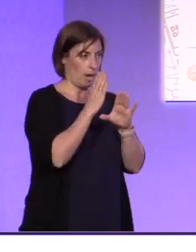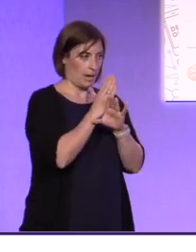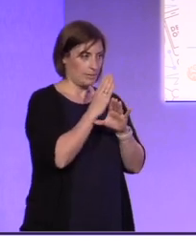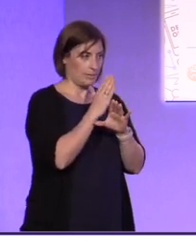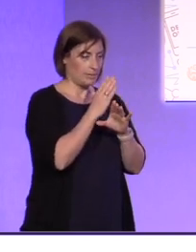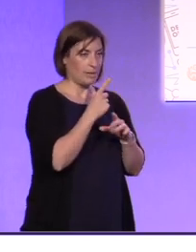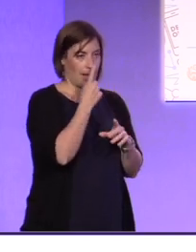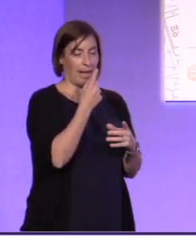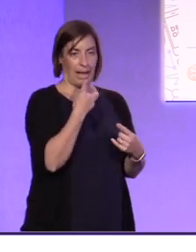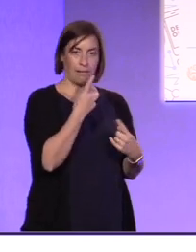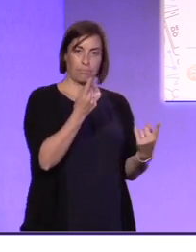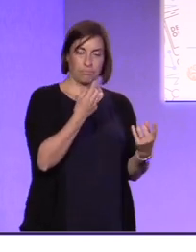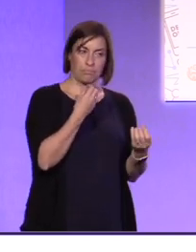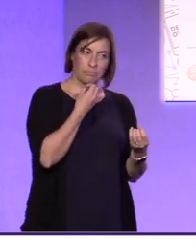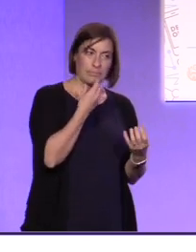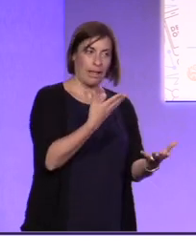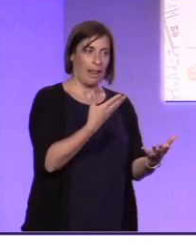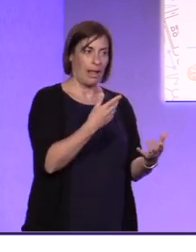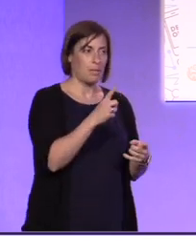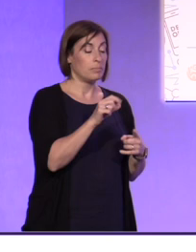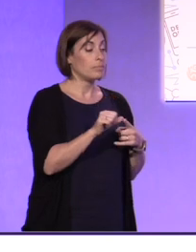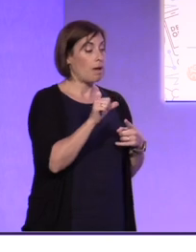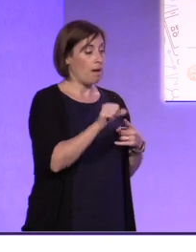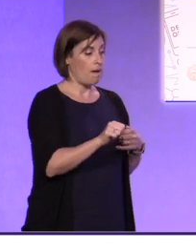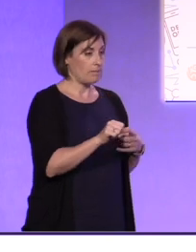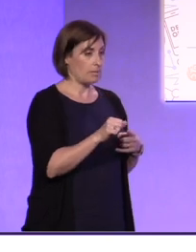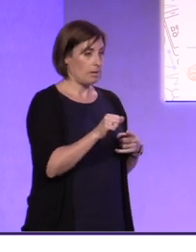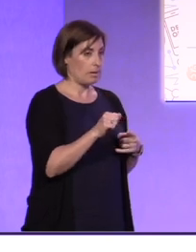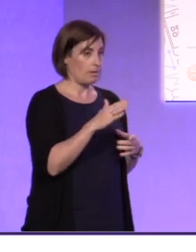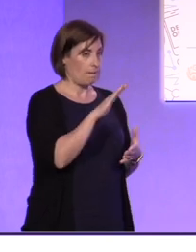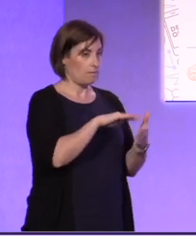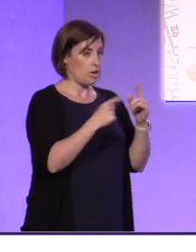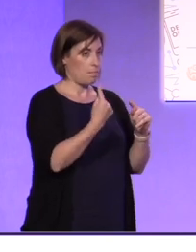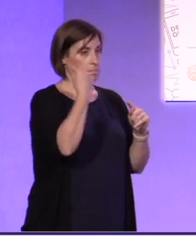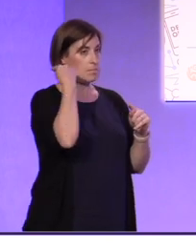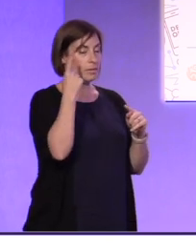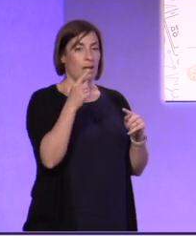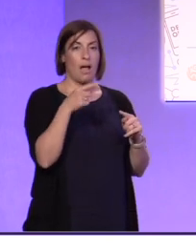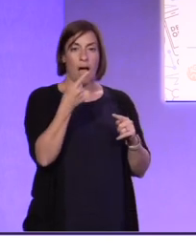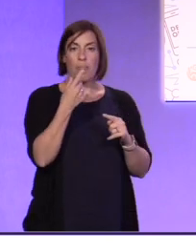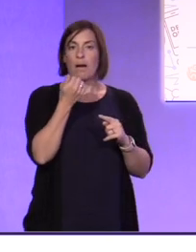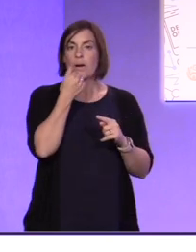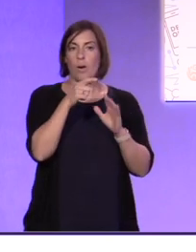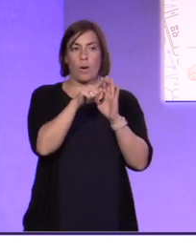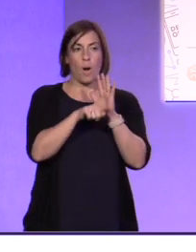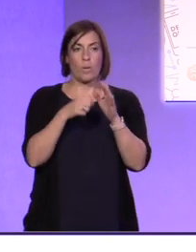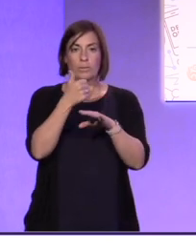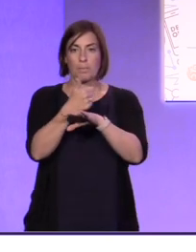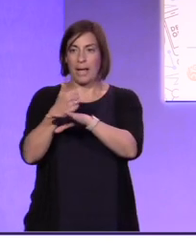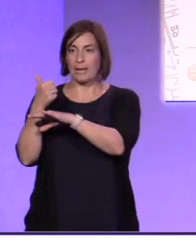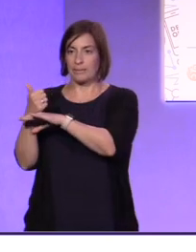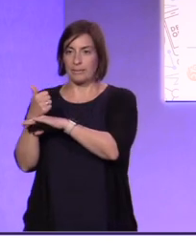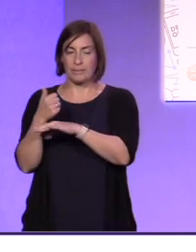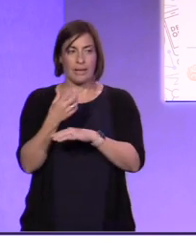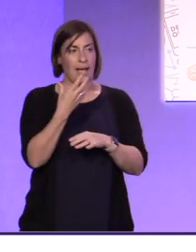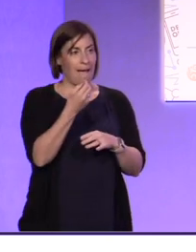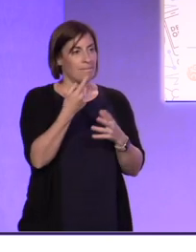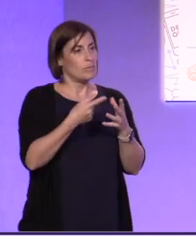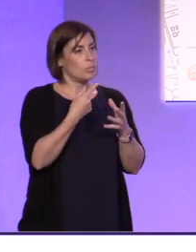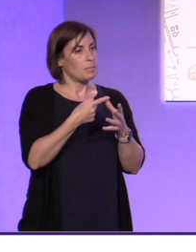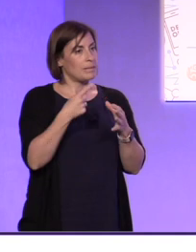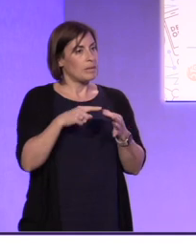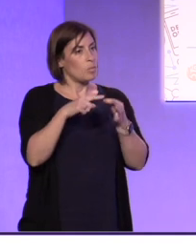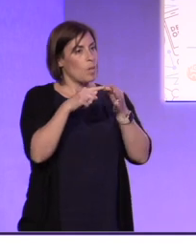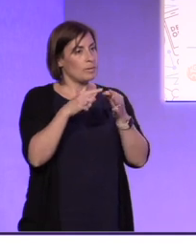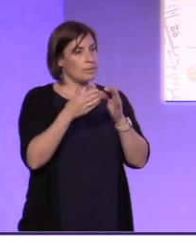own. But after that, since then, I've been working on other code bases, and most of them have automatic quality gates.